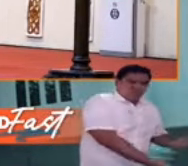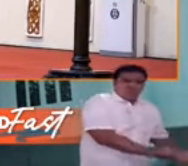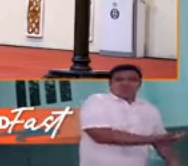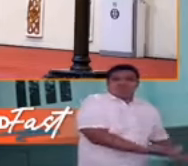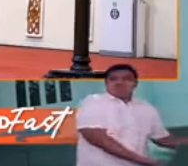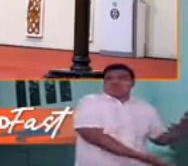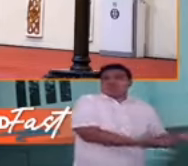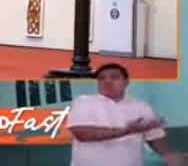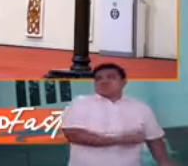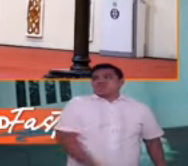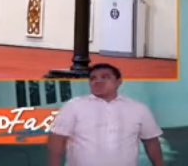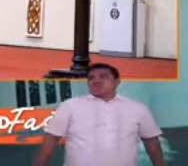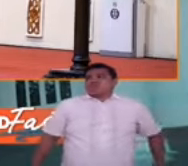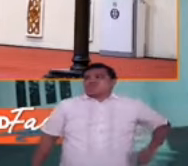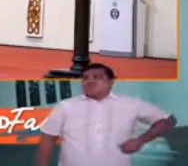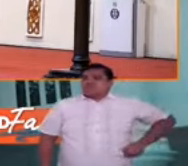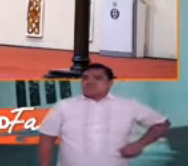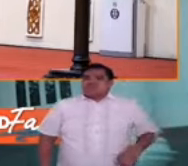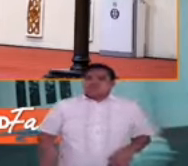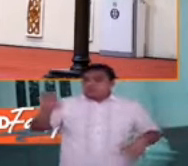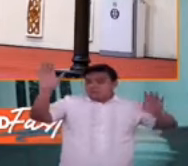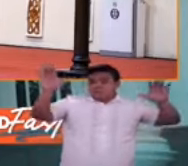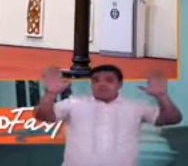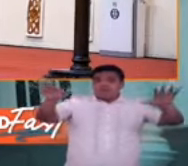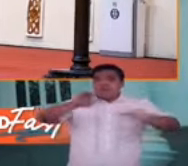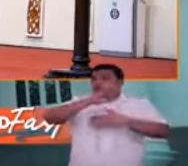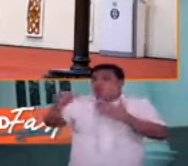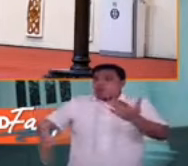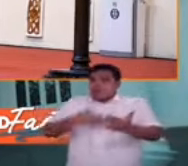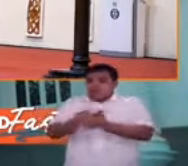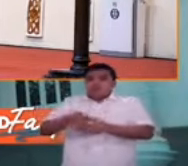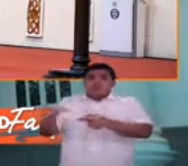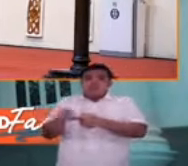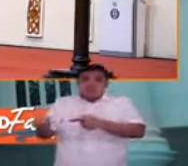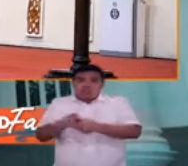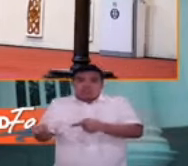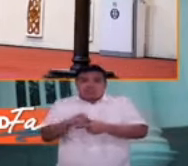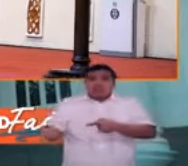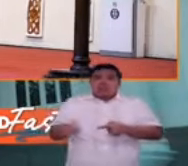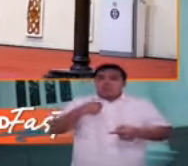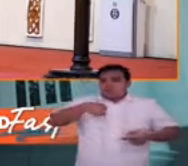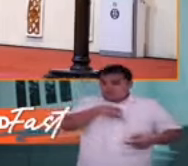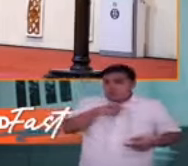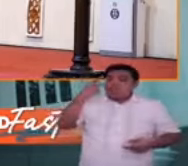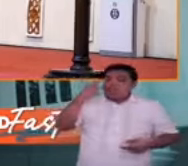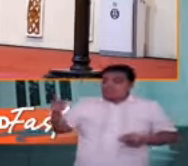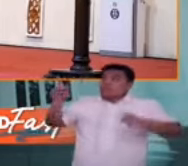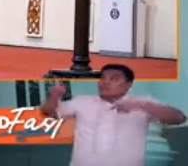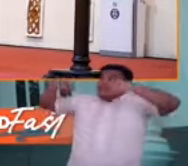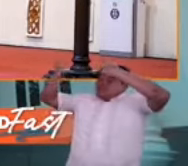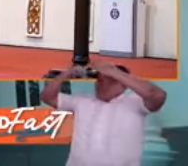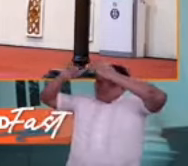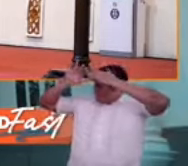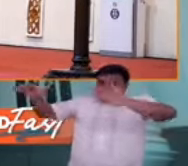My children are in hell. Folks, all this training is so that we can see our